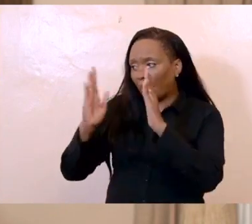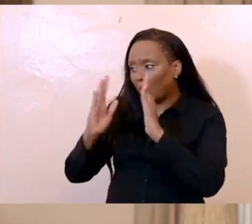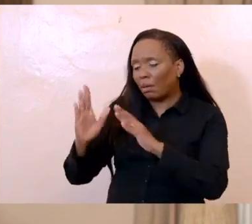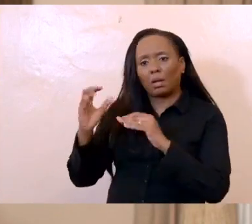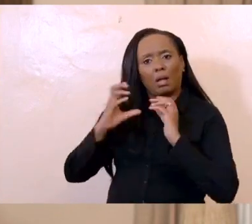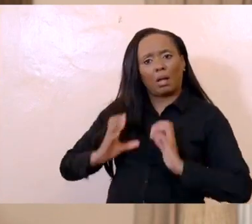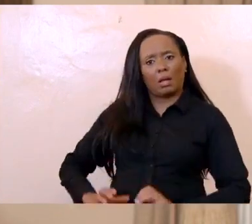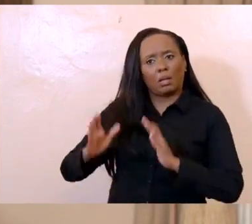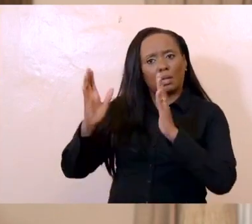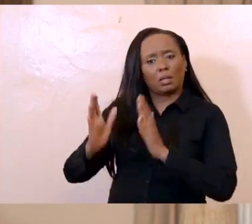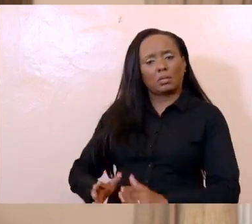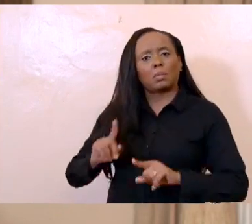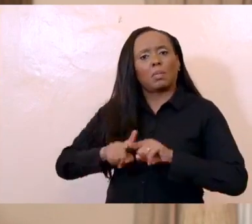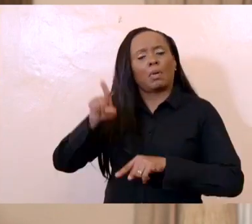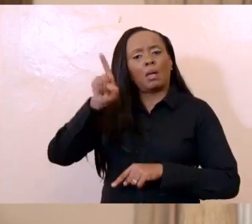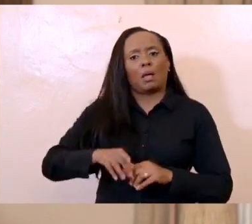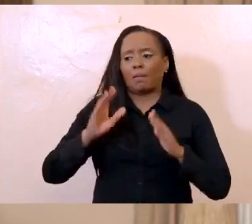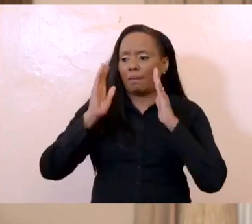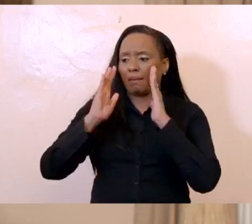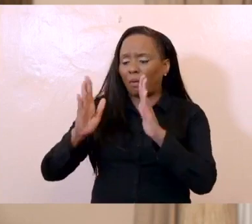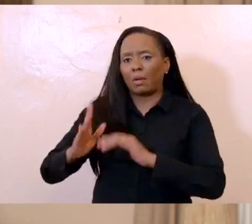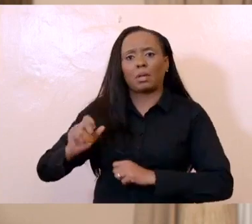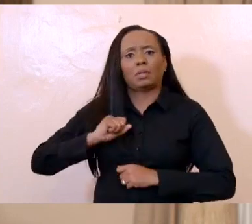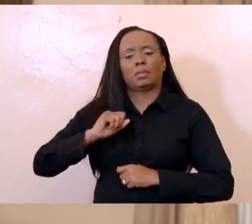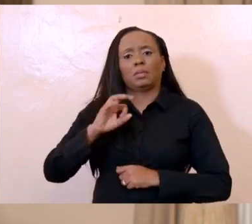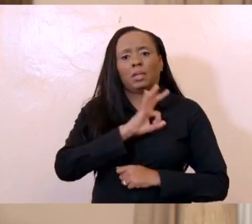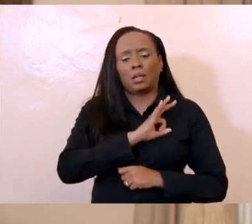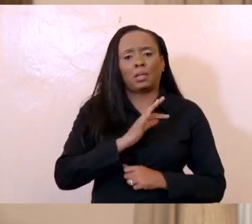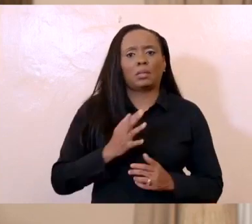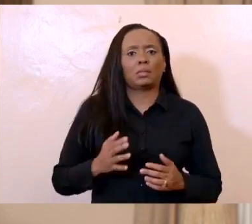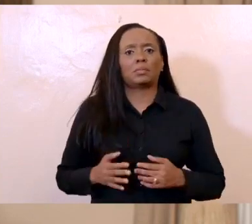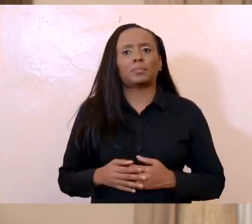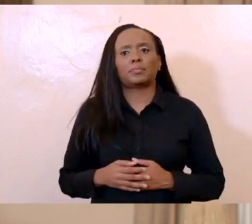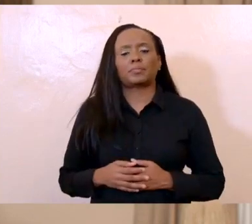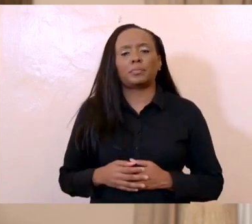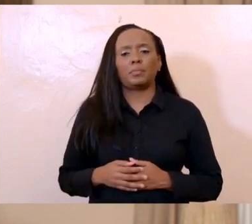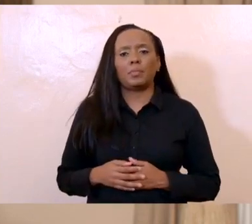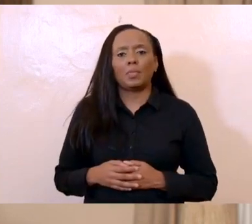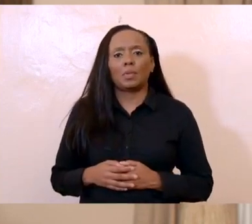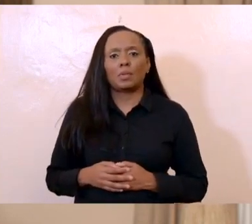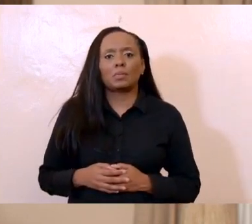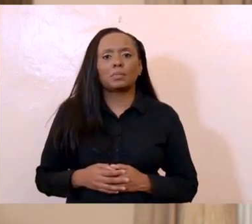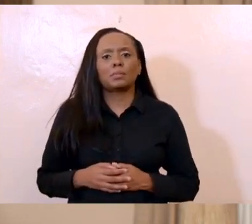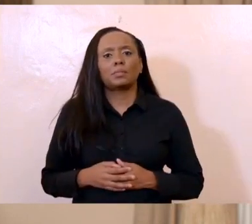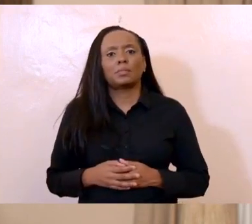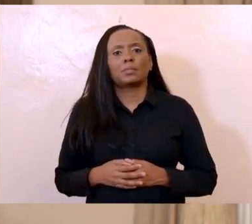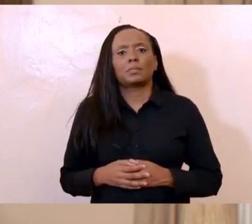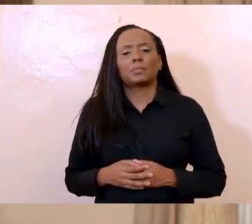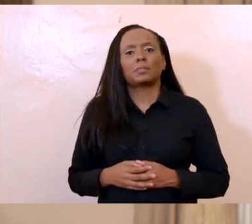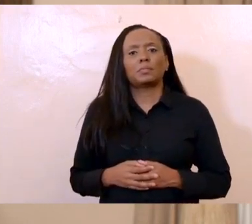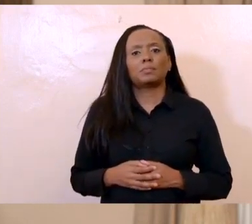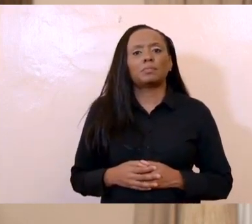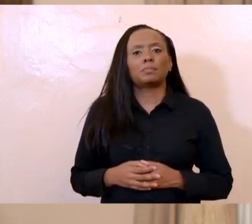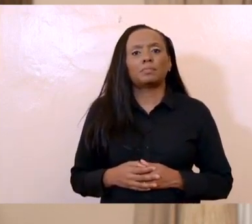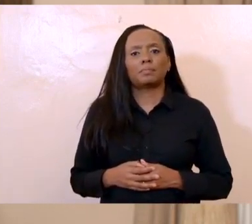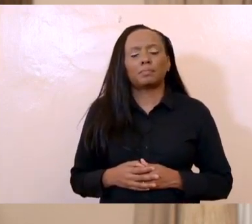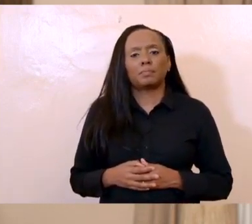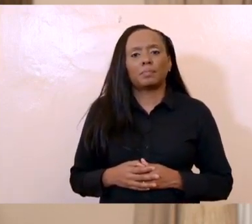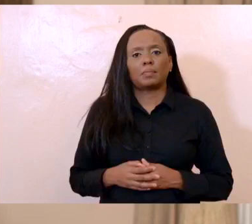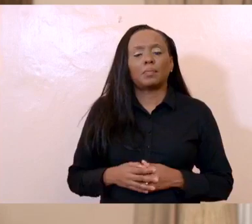also have to focus on what the employees do. And there's another dimension to what employees do, and that other dimension is what